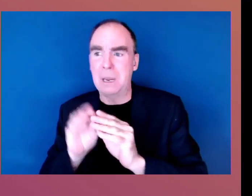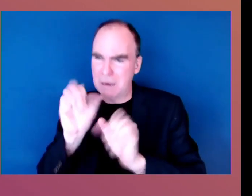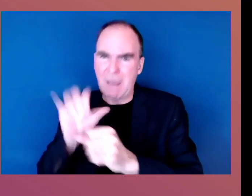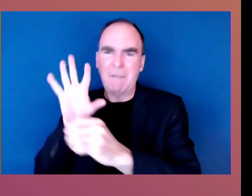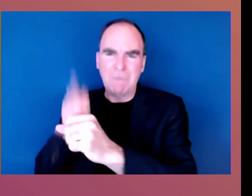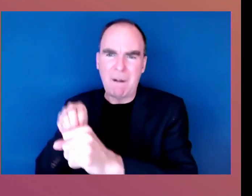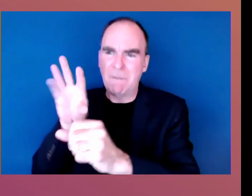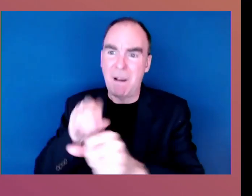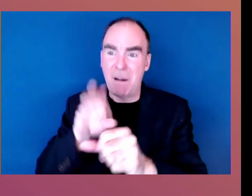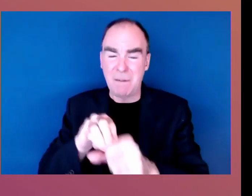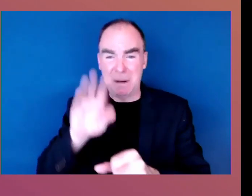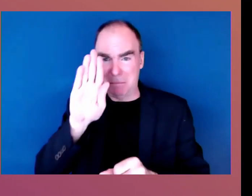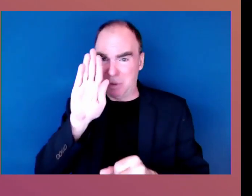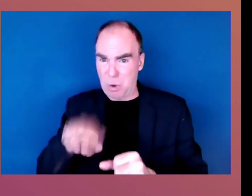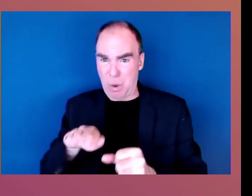amazing technologies today.